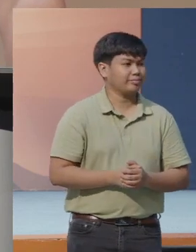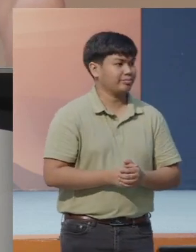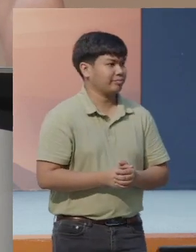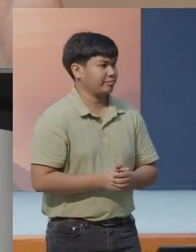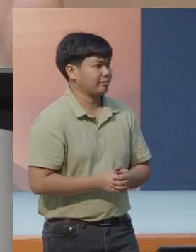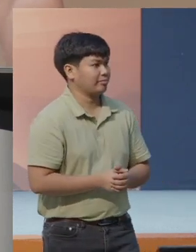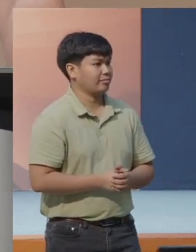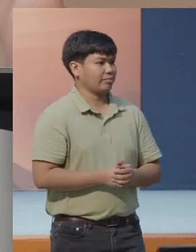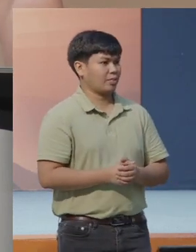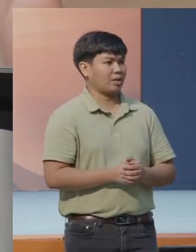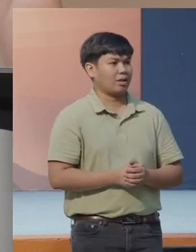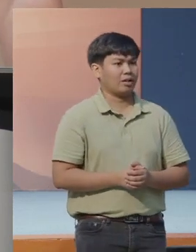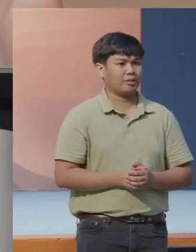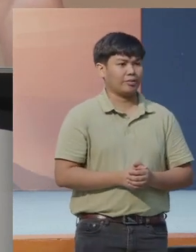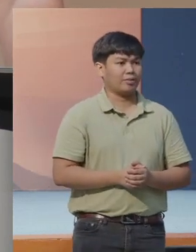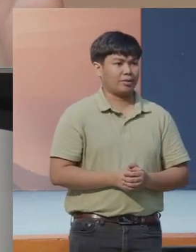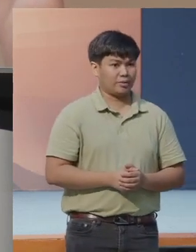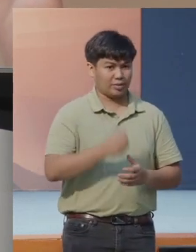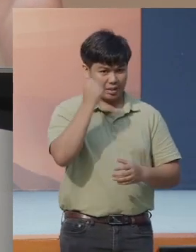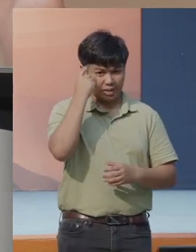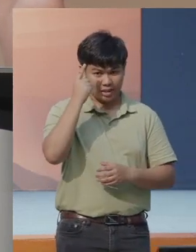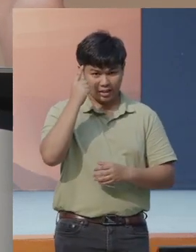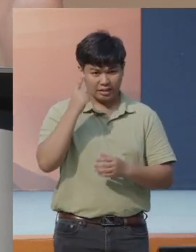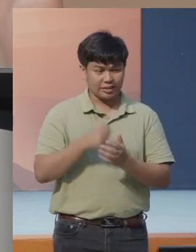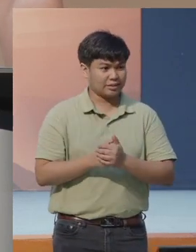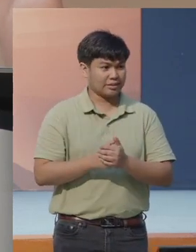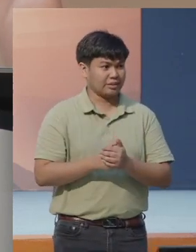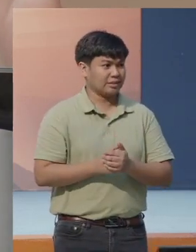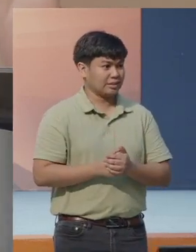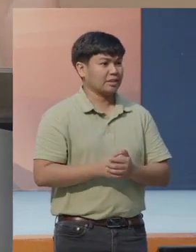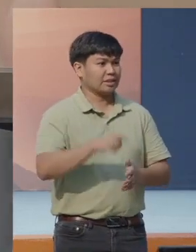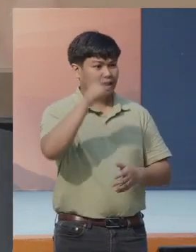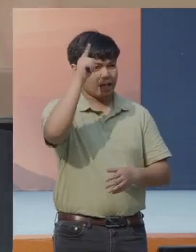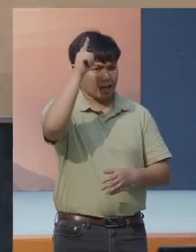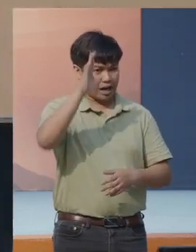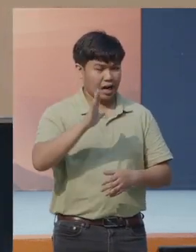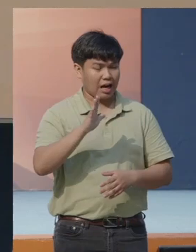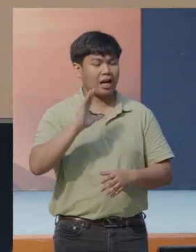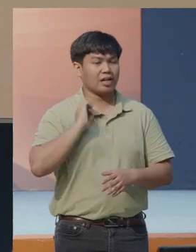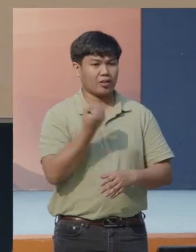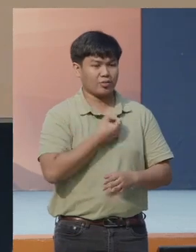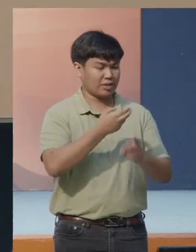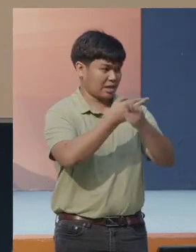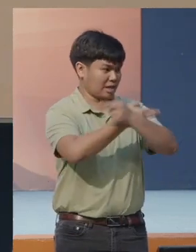Thanks be to God. Siya ang ating kapahingahan,